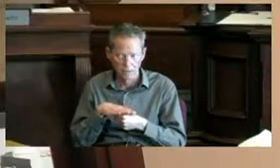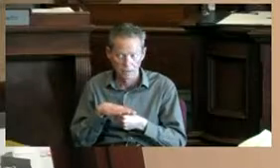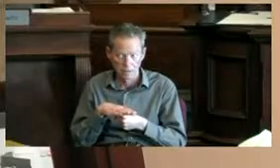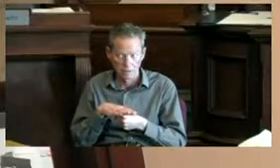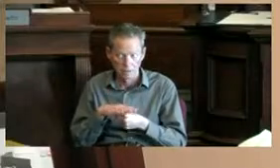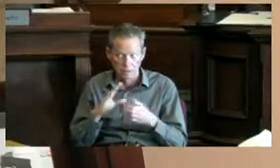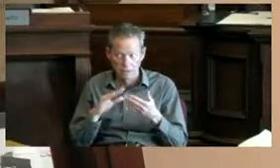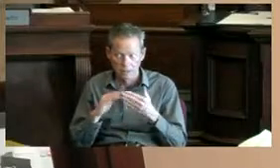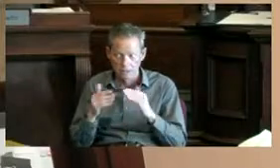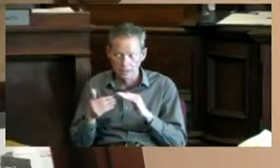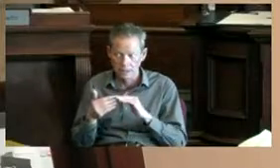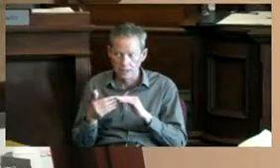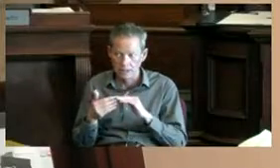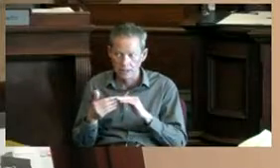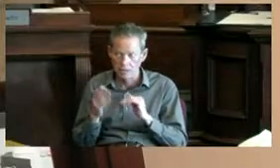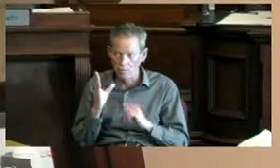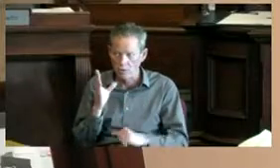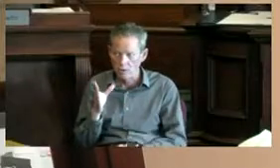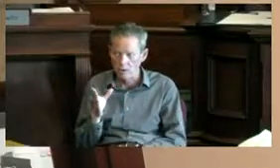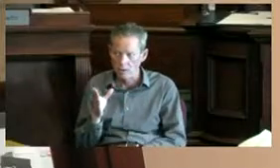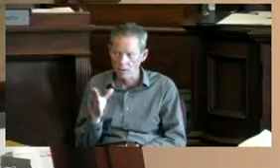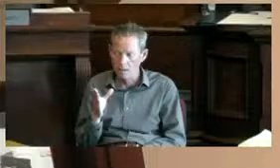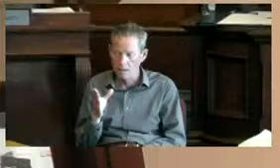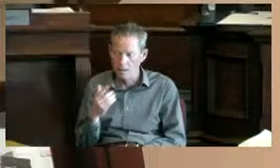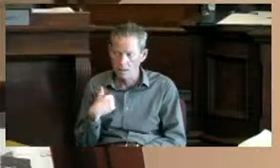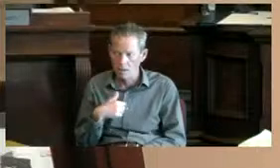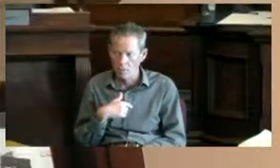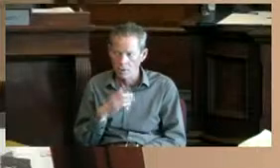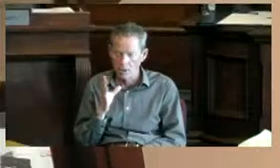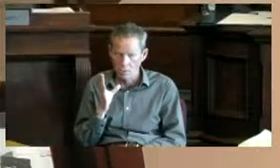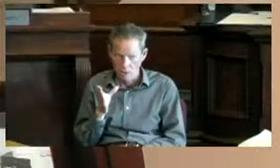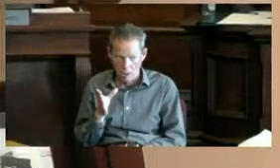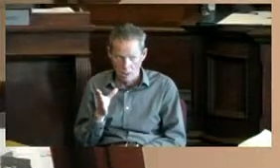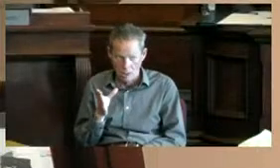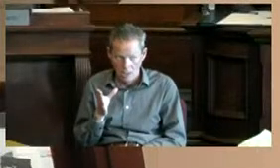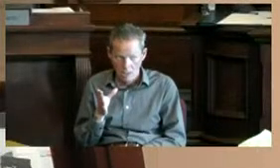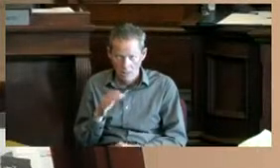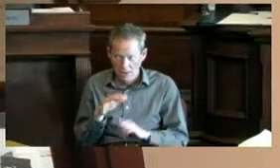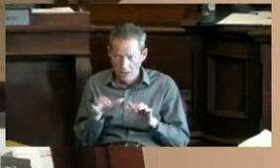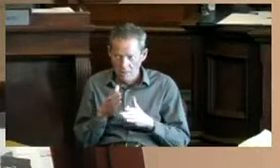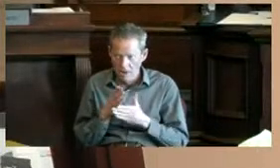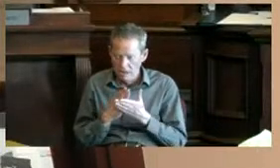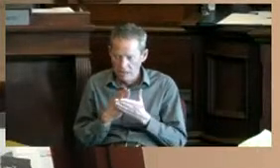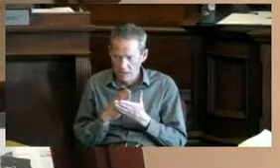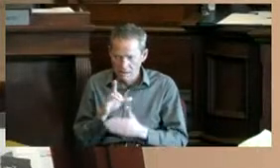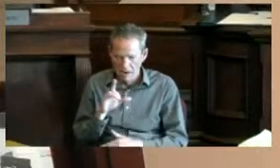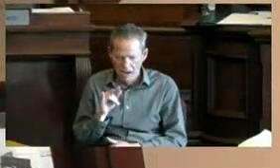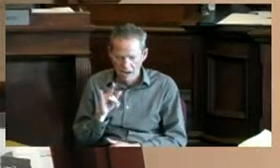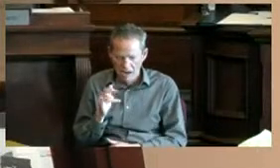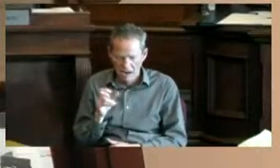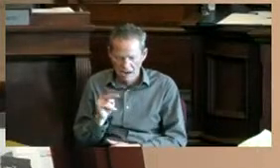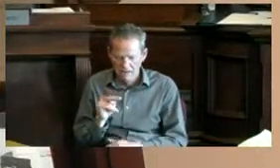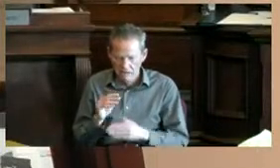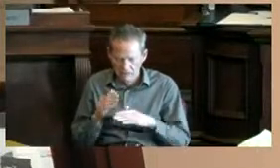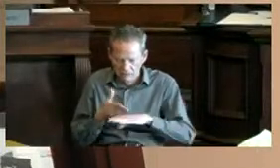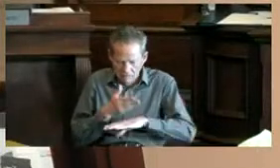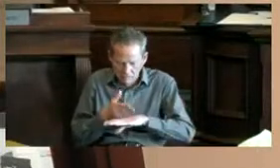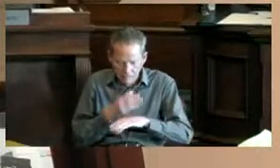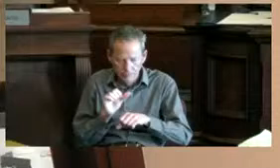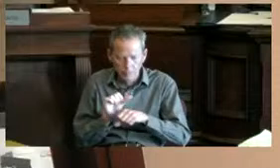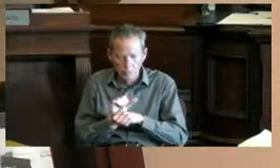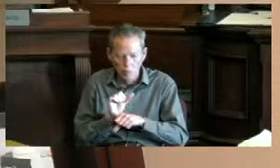is the city going to be, or are we going to be doing some mitigation work ourselves? Is that the state doing